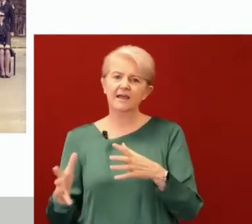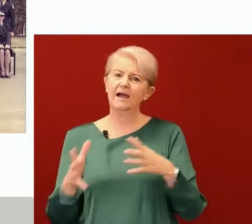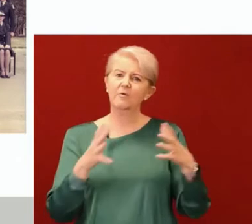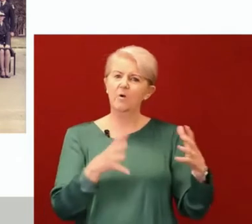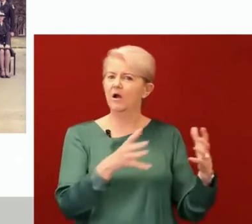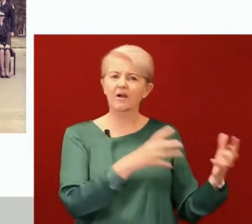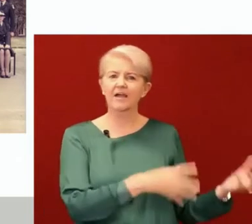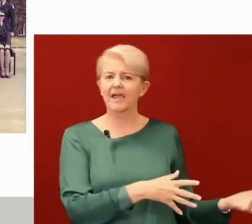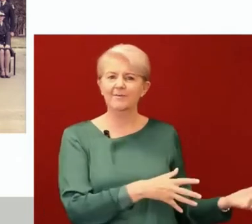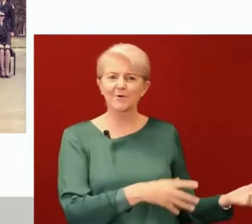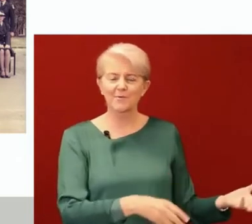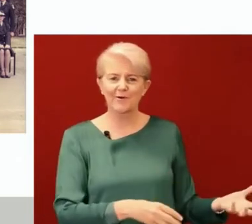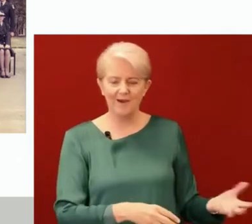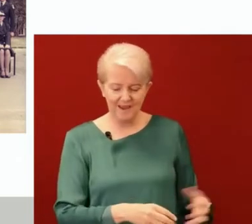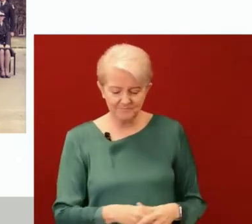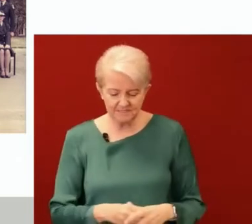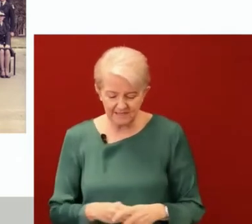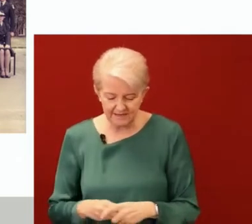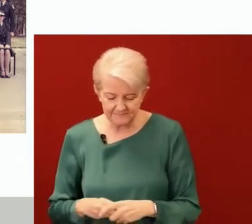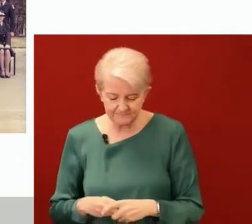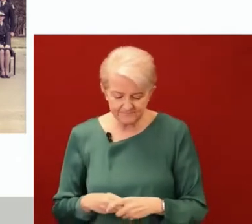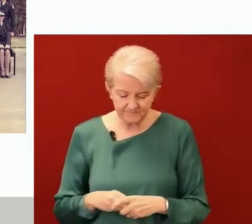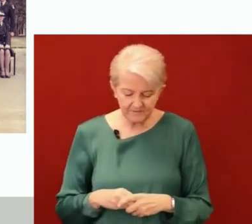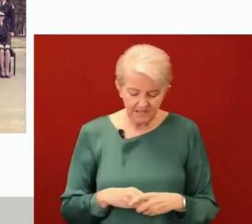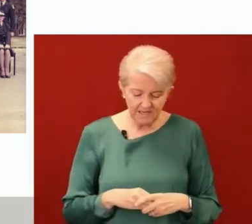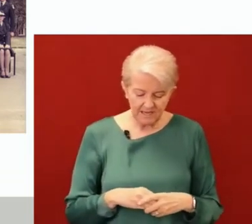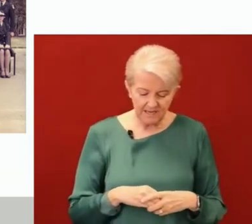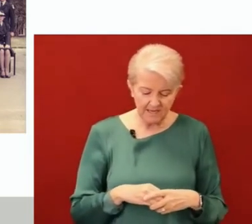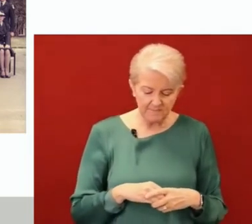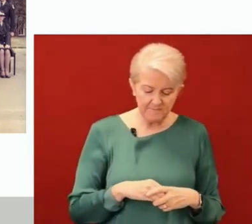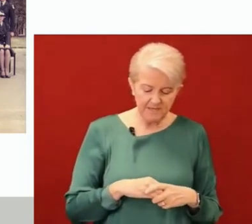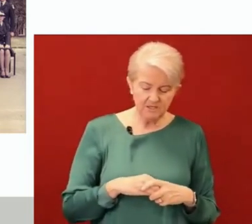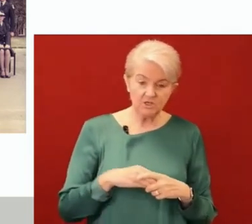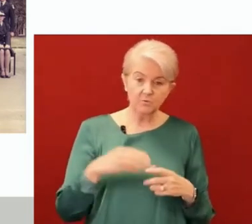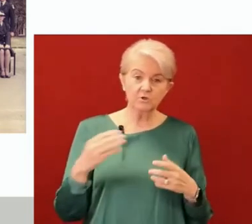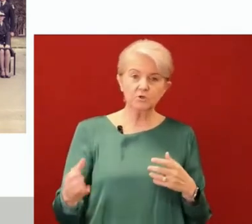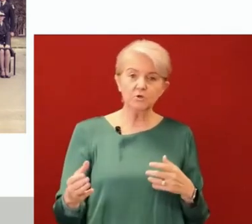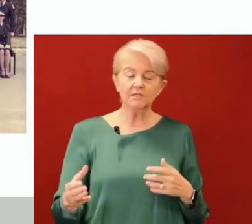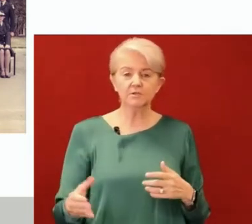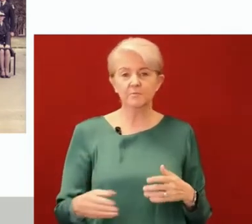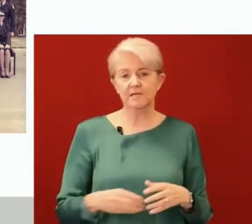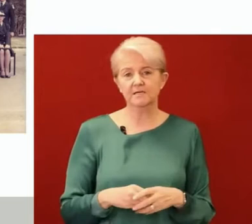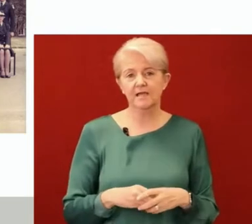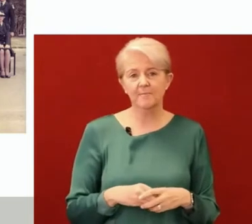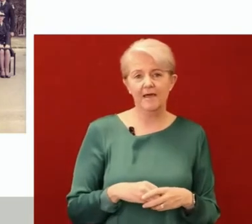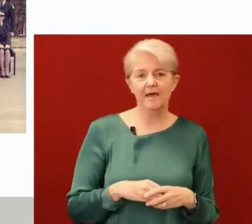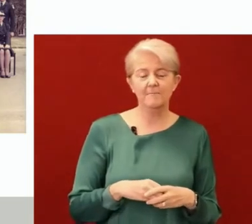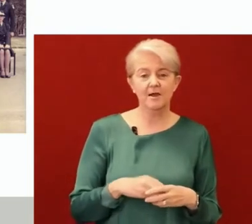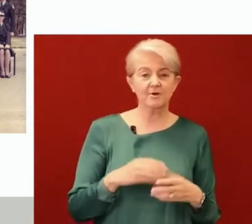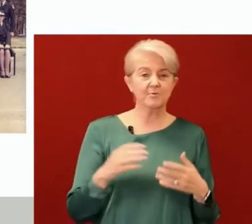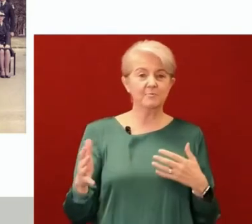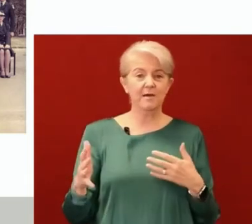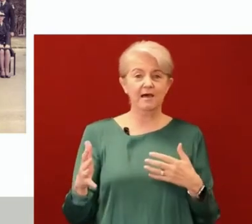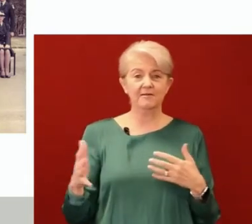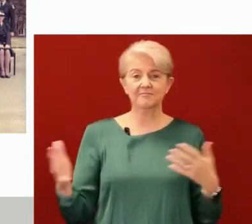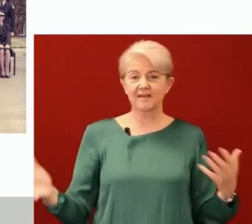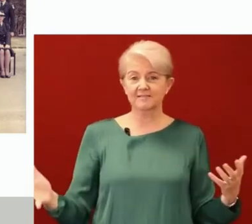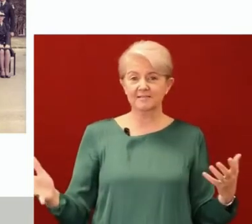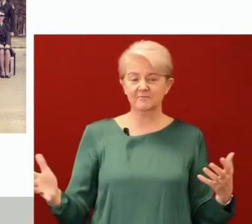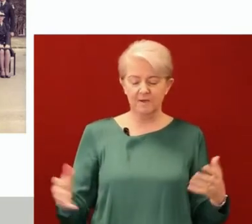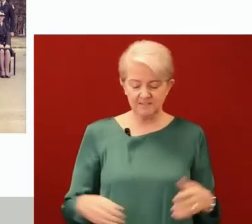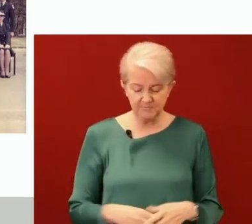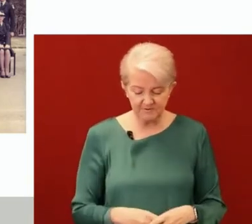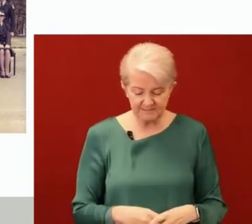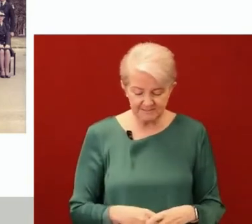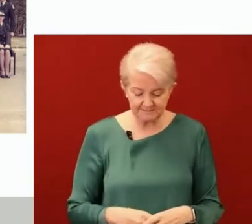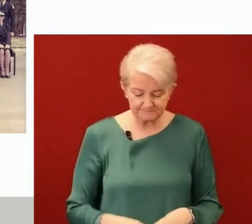And they are why I am where I am today. So I want to talk a little bit about my career path and